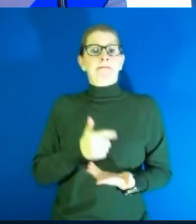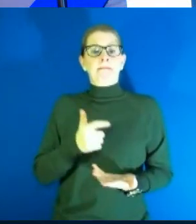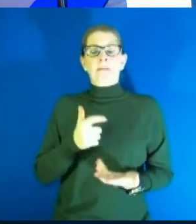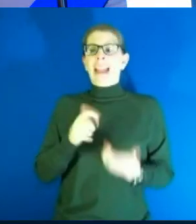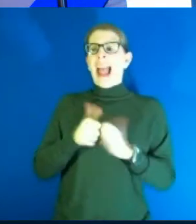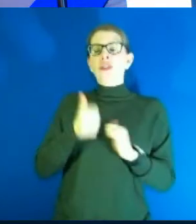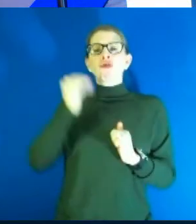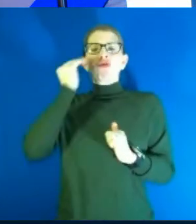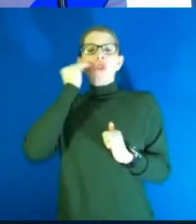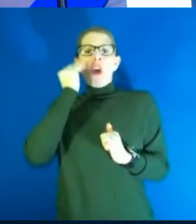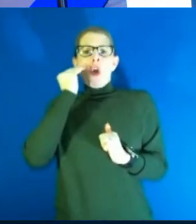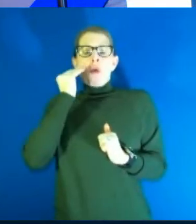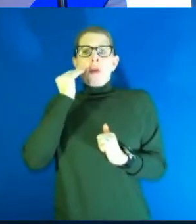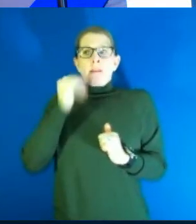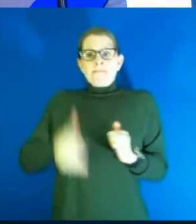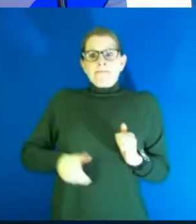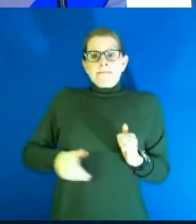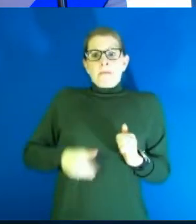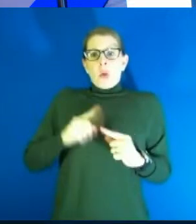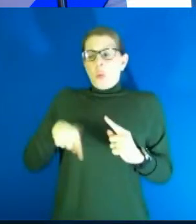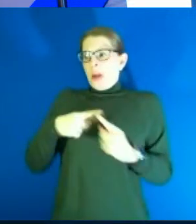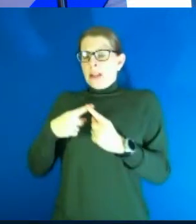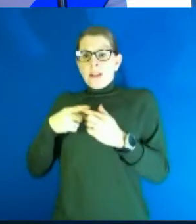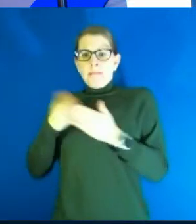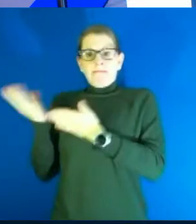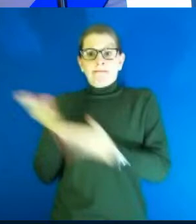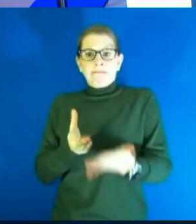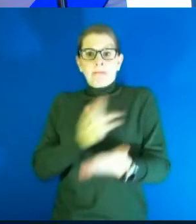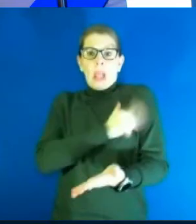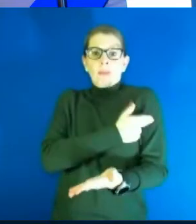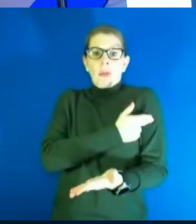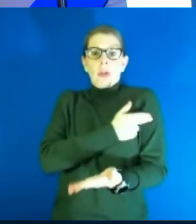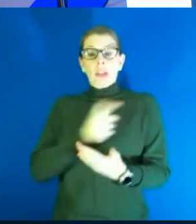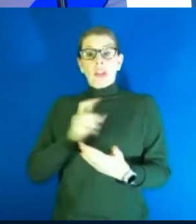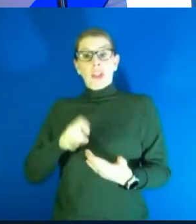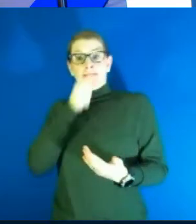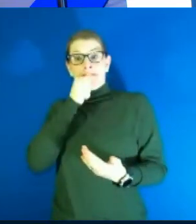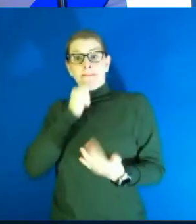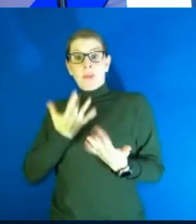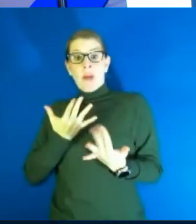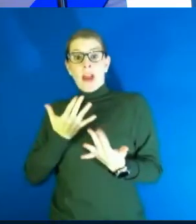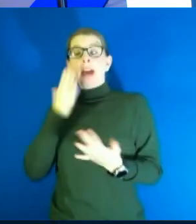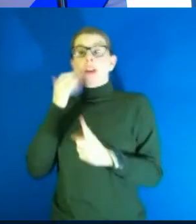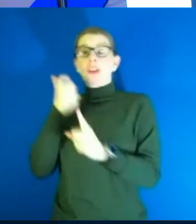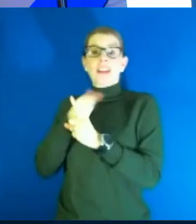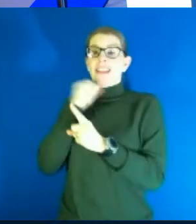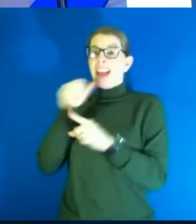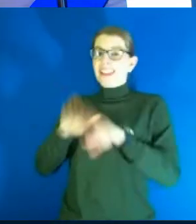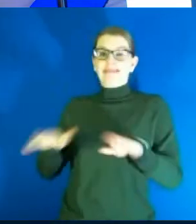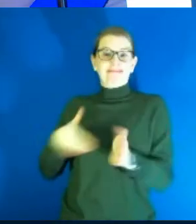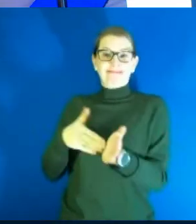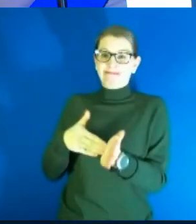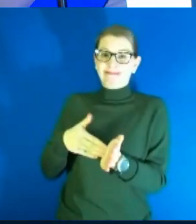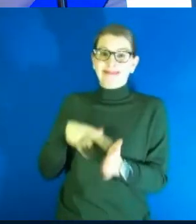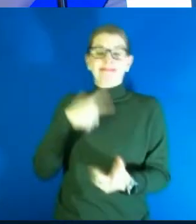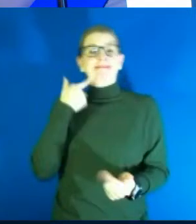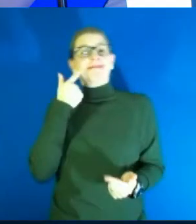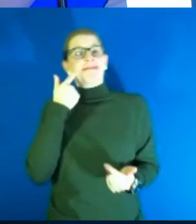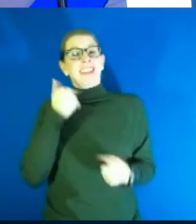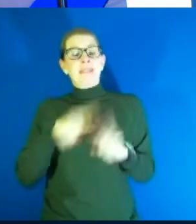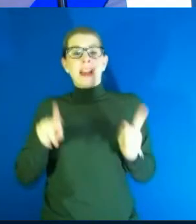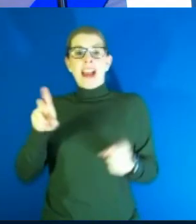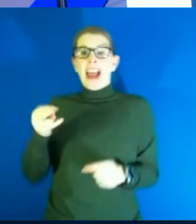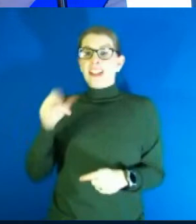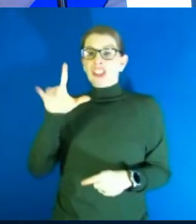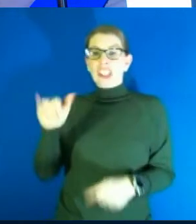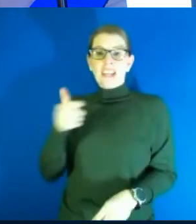know that and when to bring them in? Should they just wait it out? I know you are not a pediatrician, but I just have to ask for Ashley. She's one of our viewers,